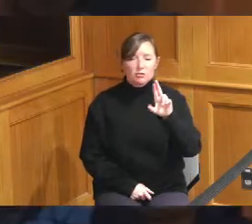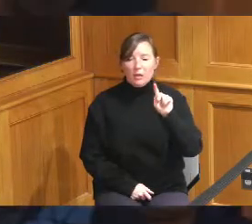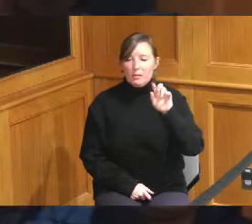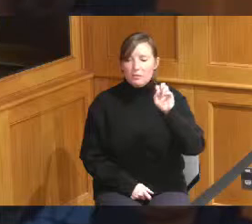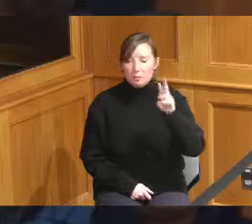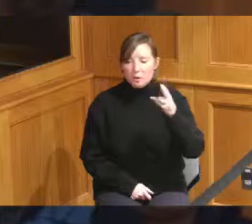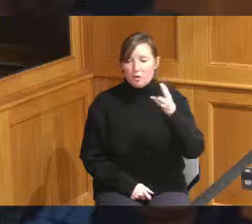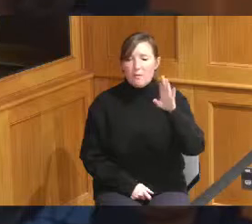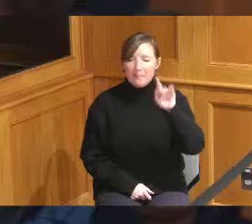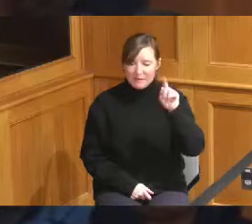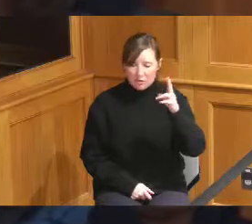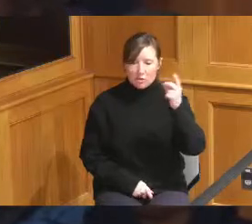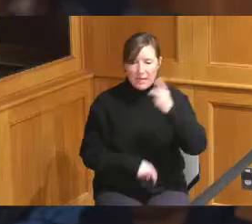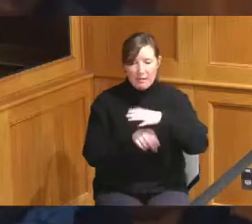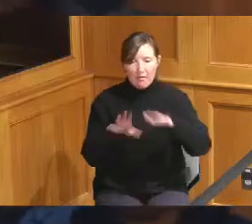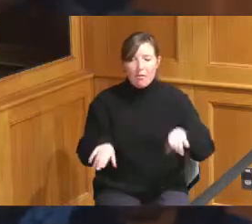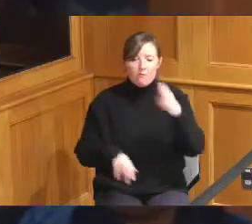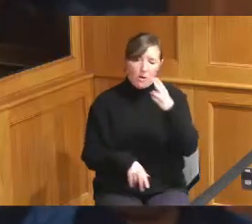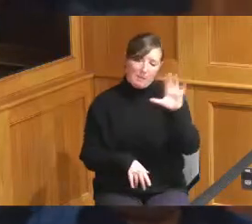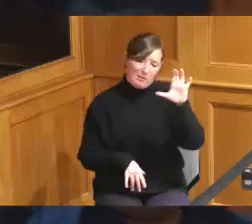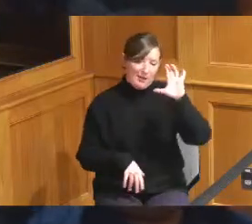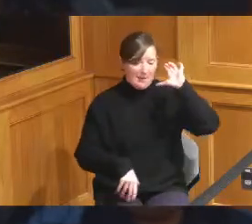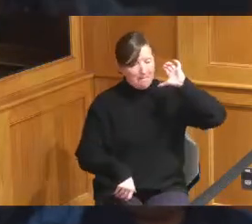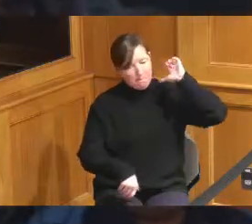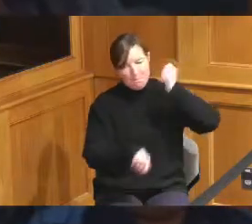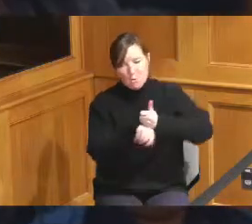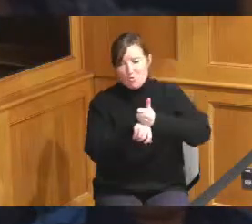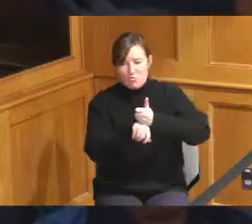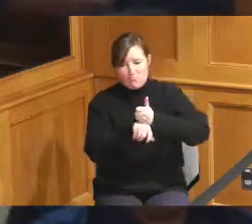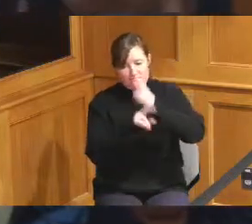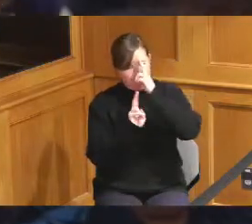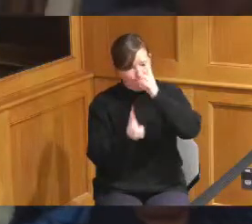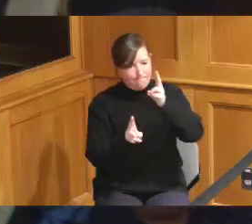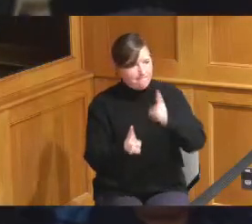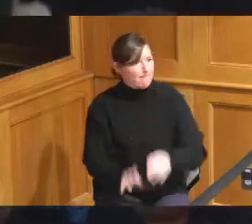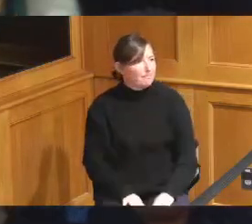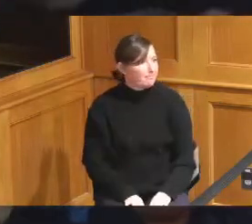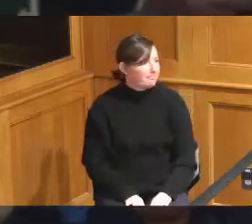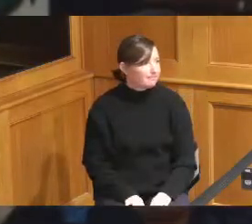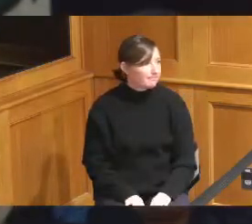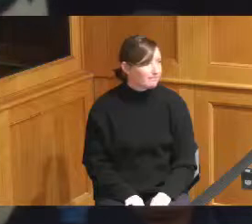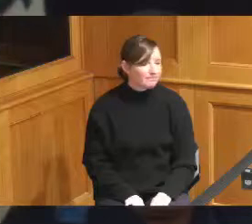all of Hamilton County, and it's signed by all of you.